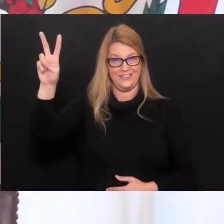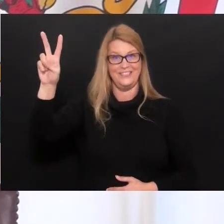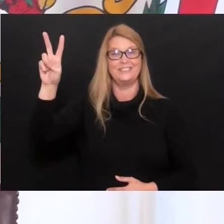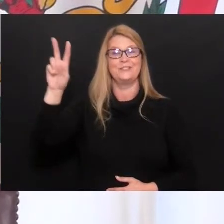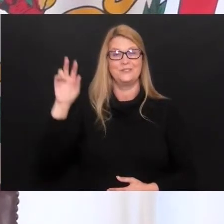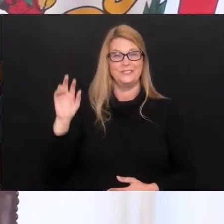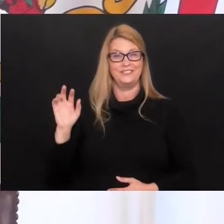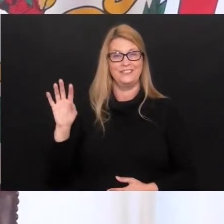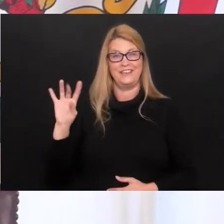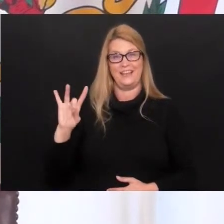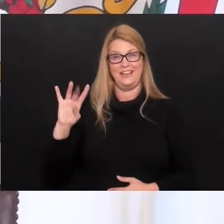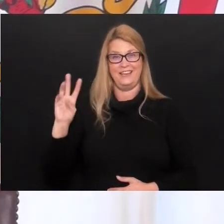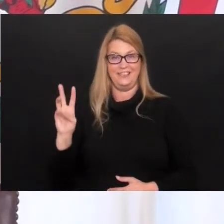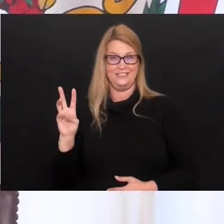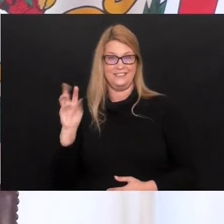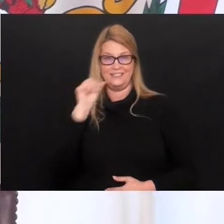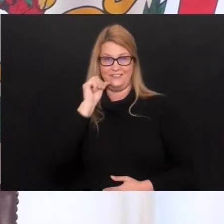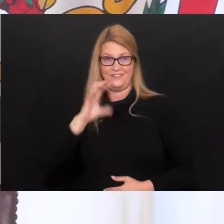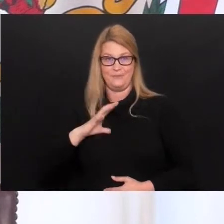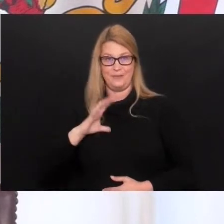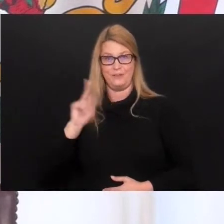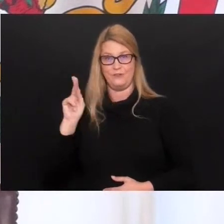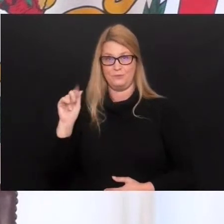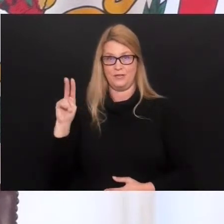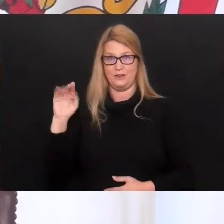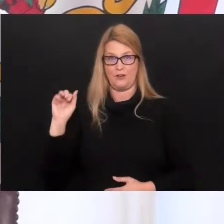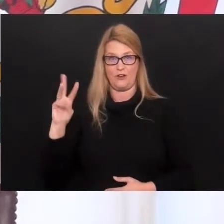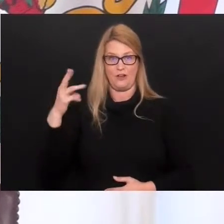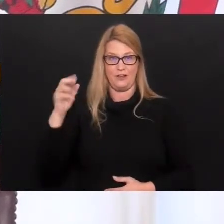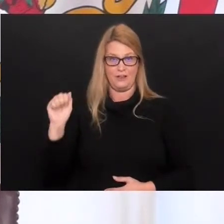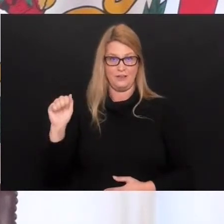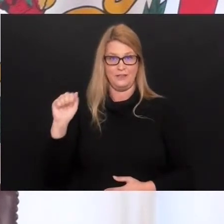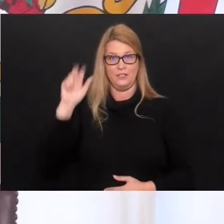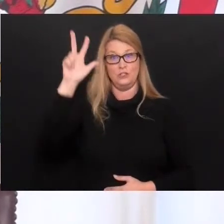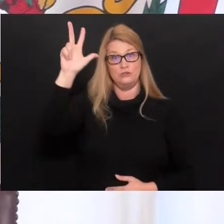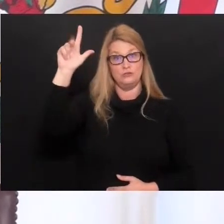2332nd death is an 86-year-old female from Kanawha County. Our